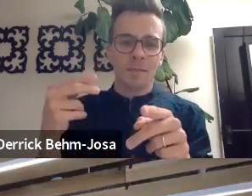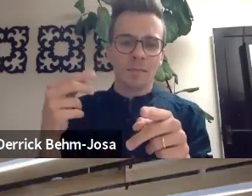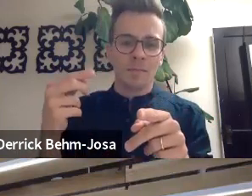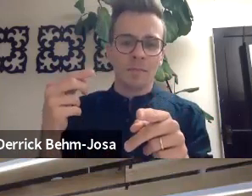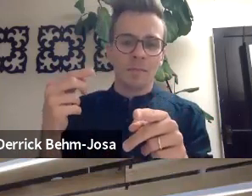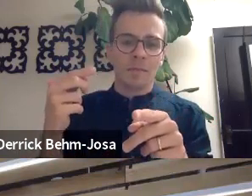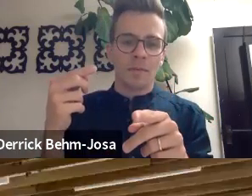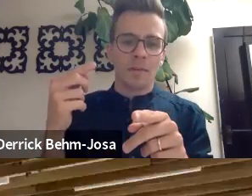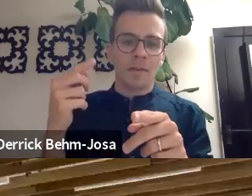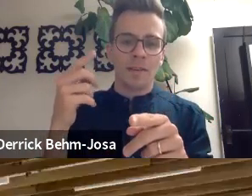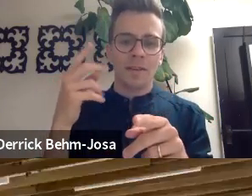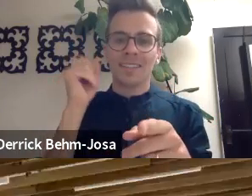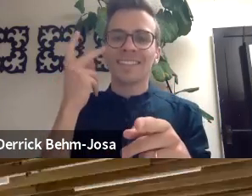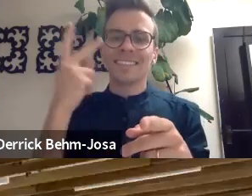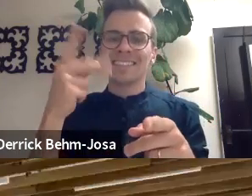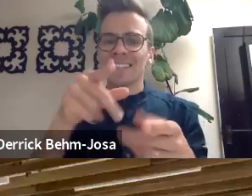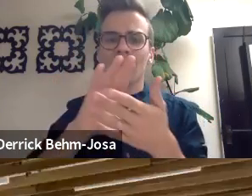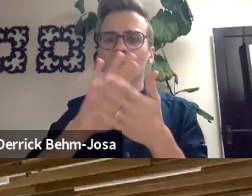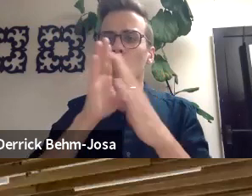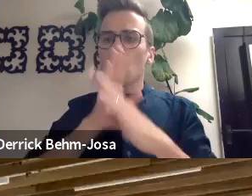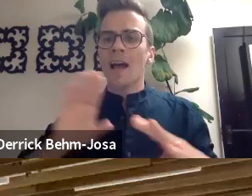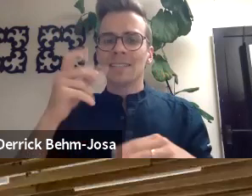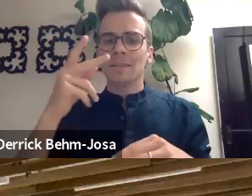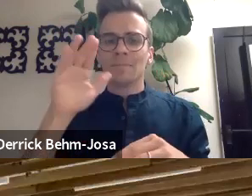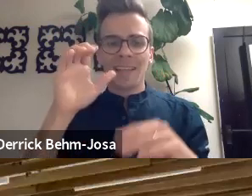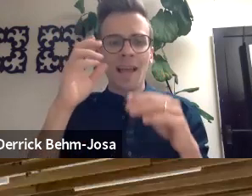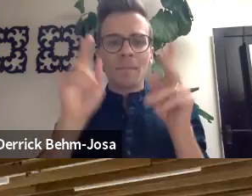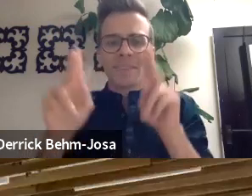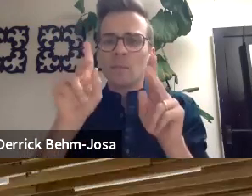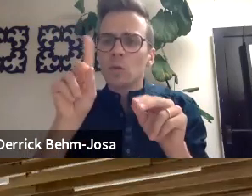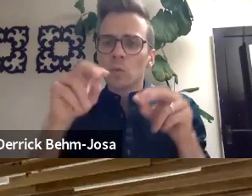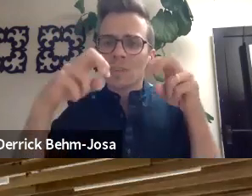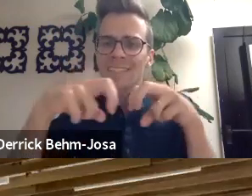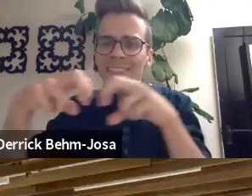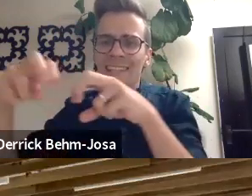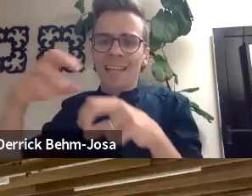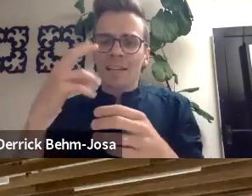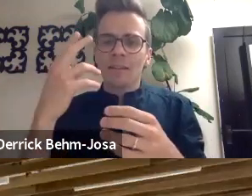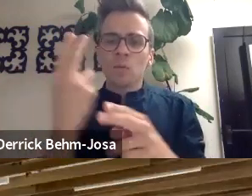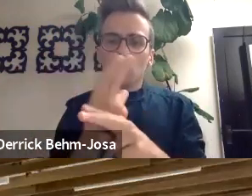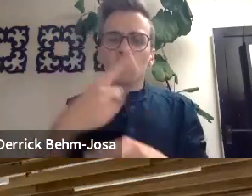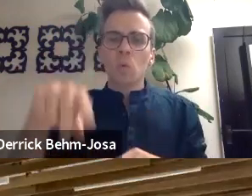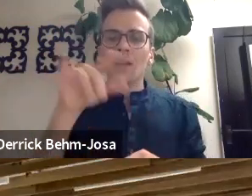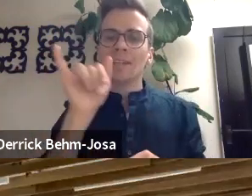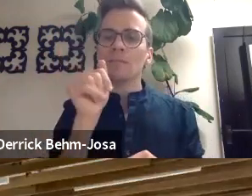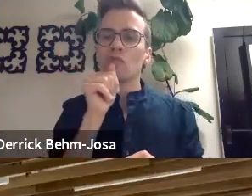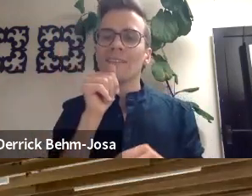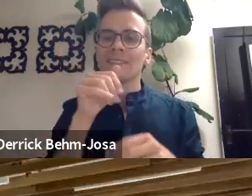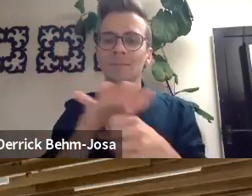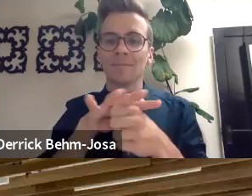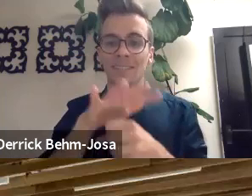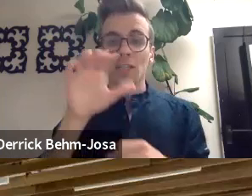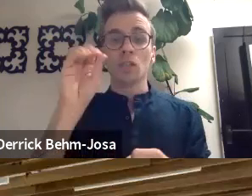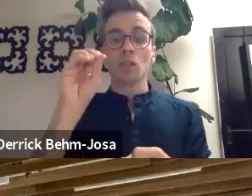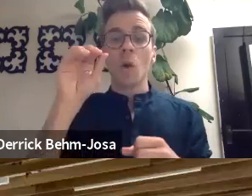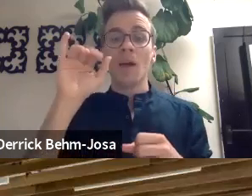go back one slide, now if this is a quieter version of the same space, people